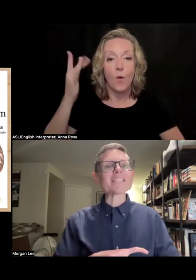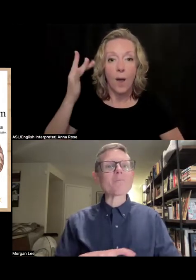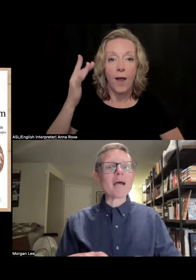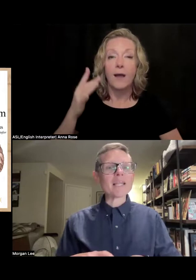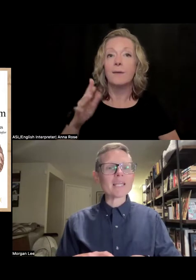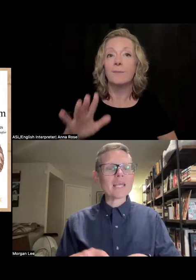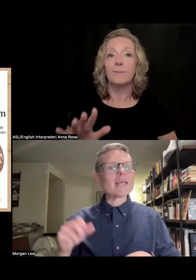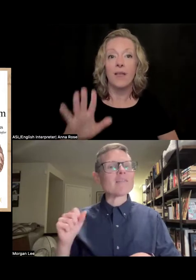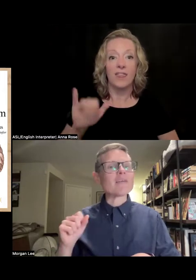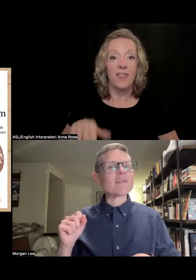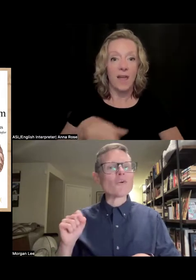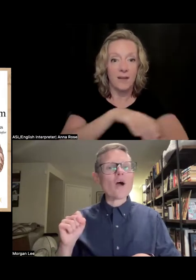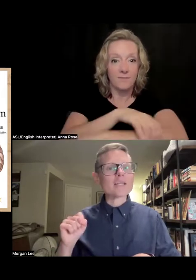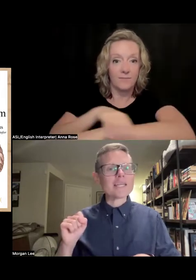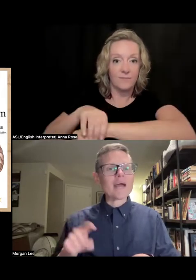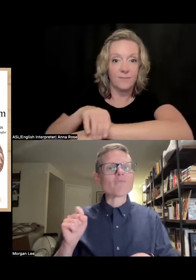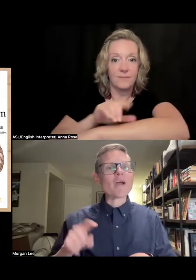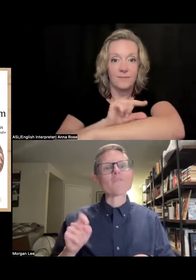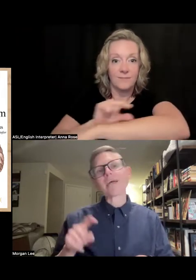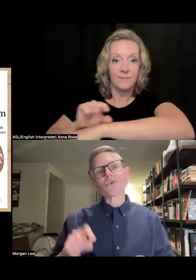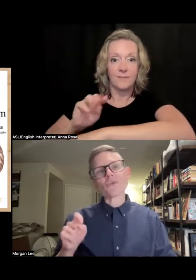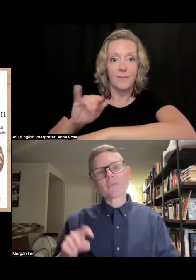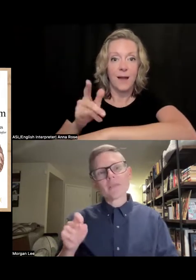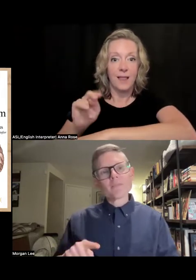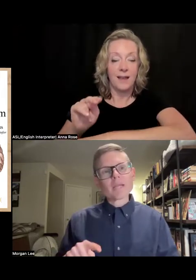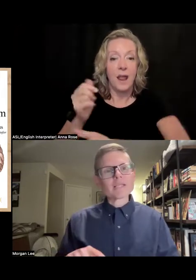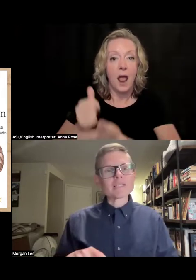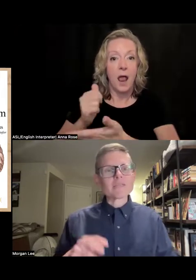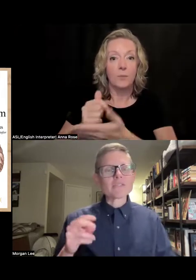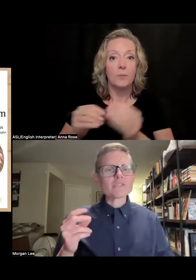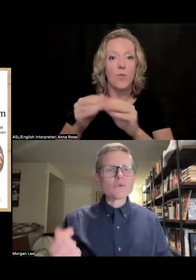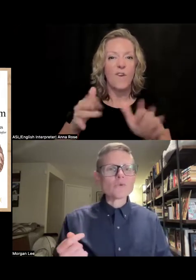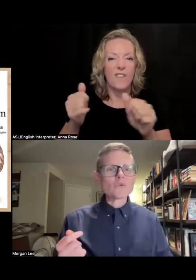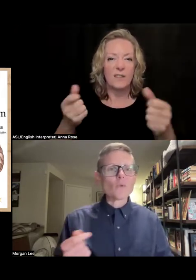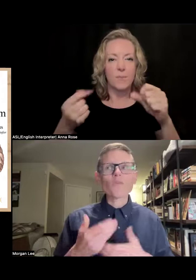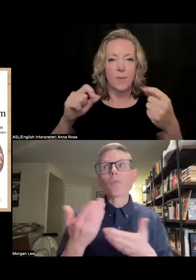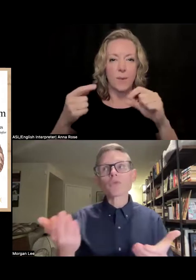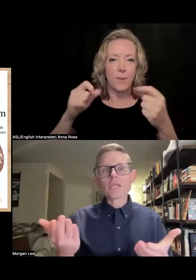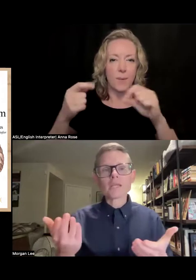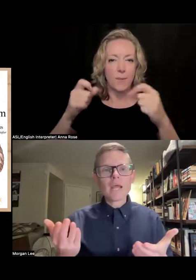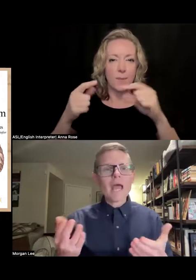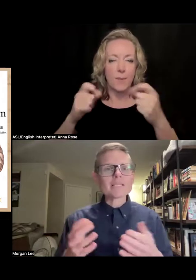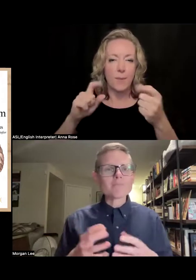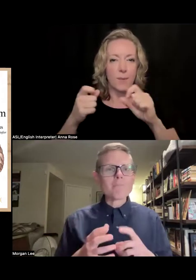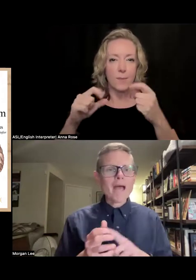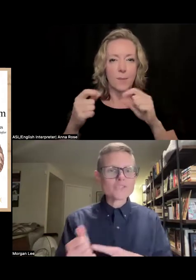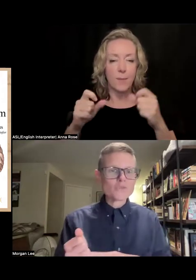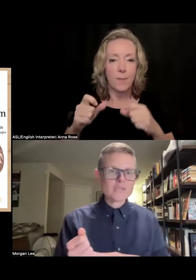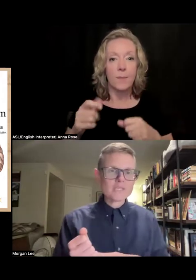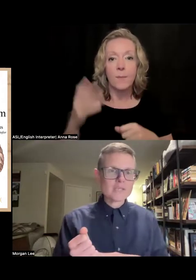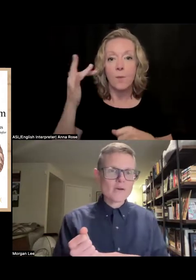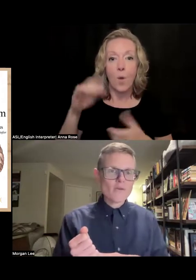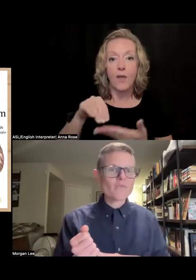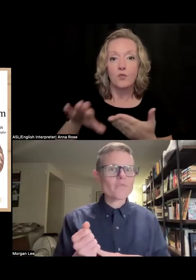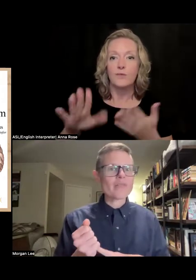it has the myelin, the neuron can now fire faster because the student or the person has mastered